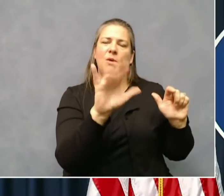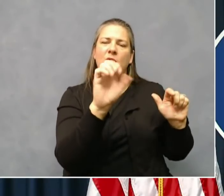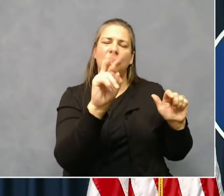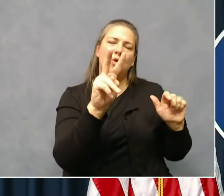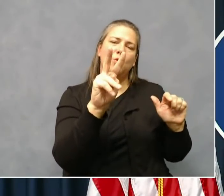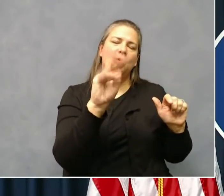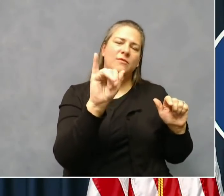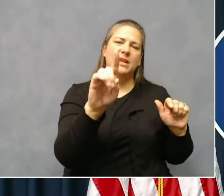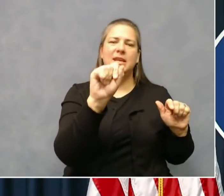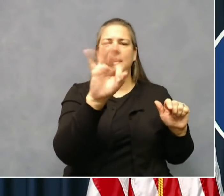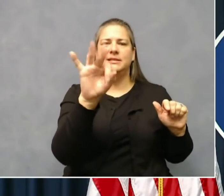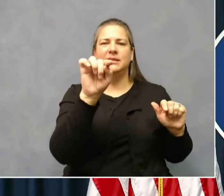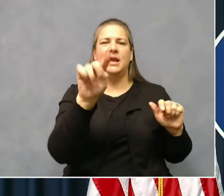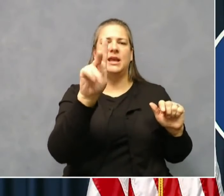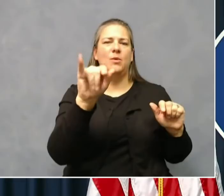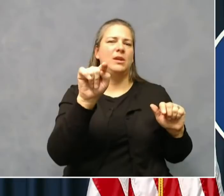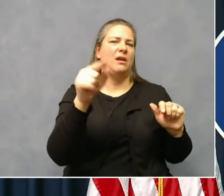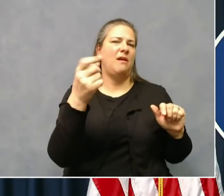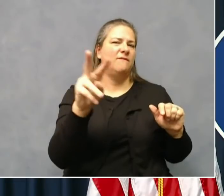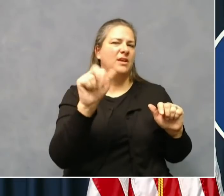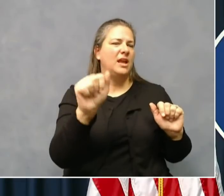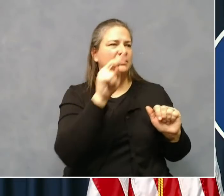kycovid19.ky.gov.